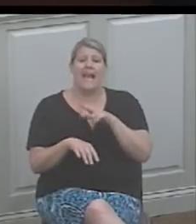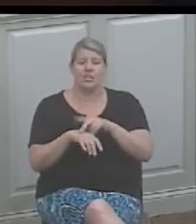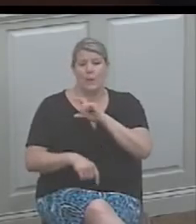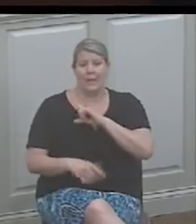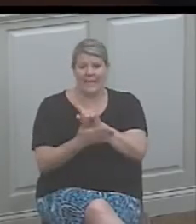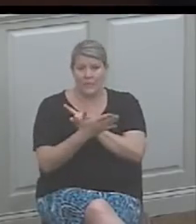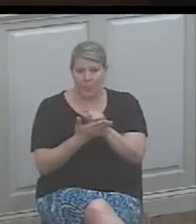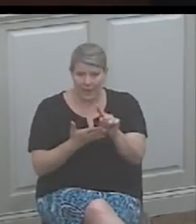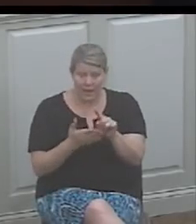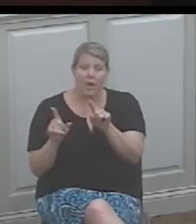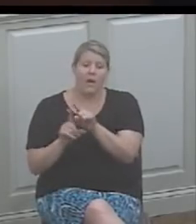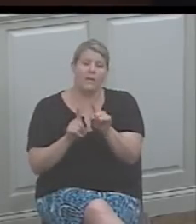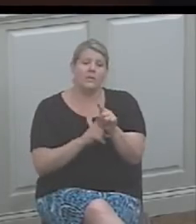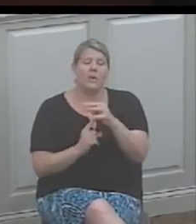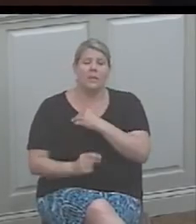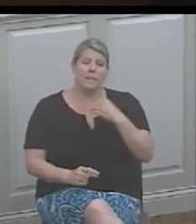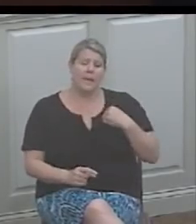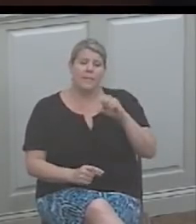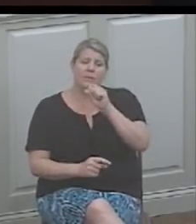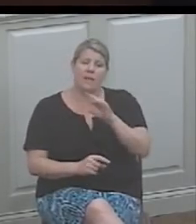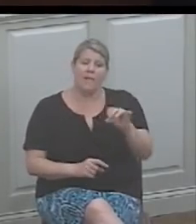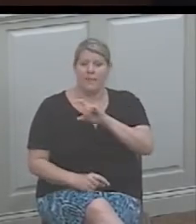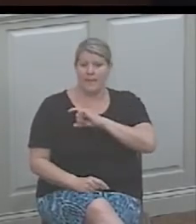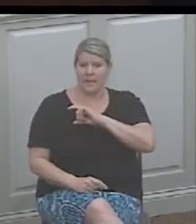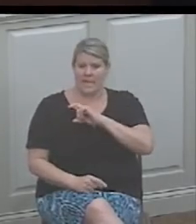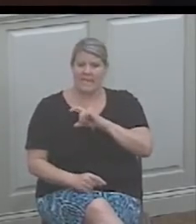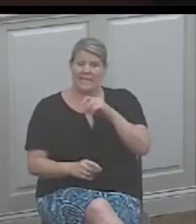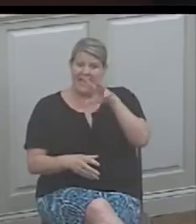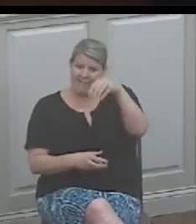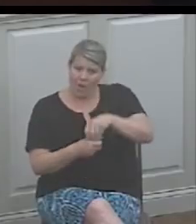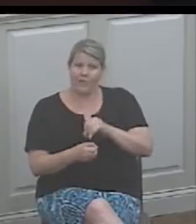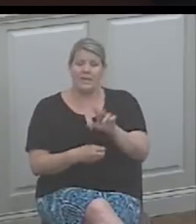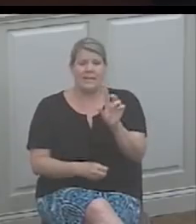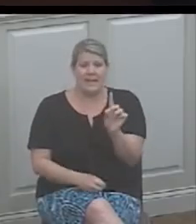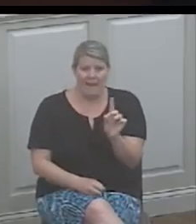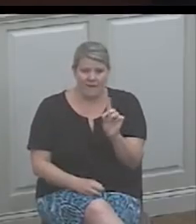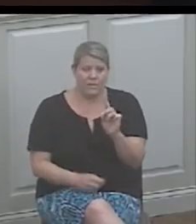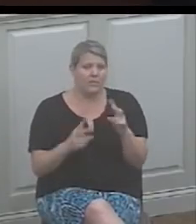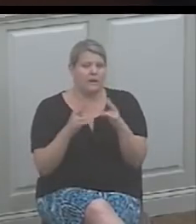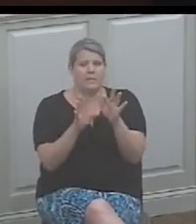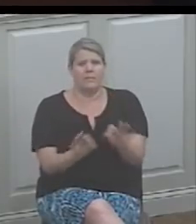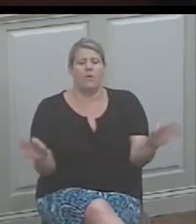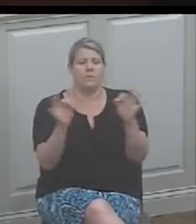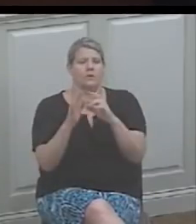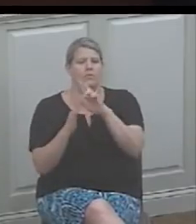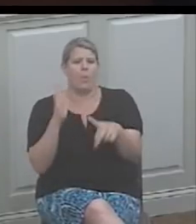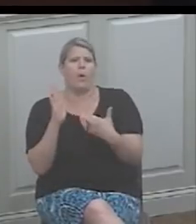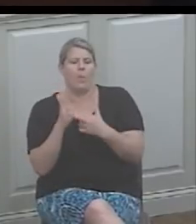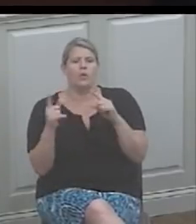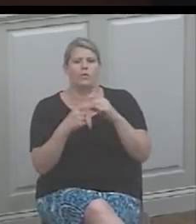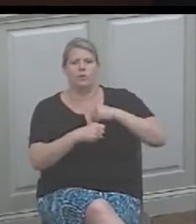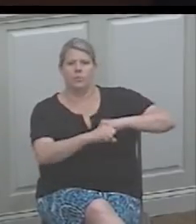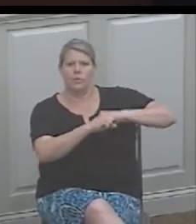Week, and whereas the members of the law enforcement agency of the City of Danville play an essential role in safeguarding the rights